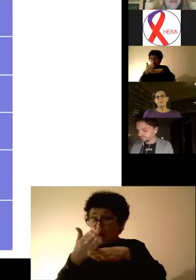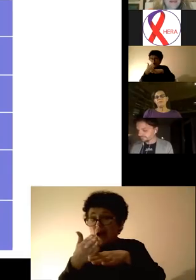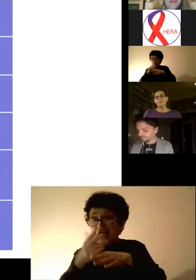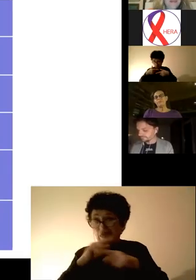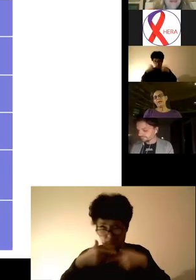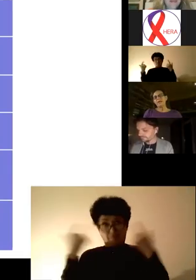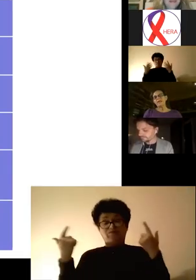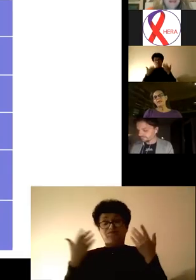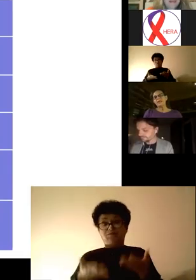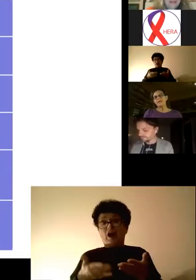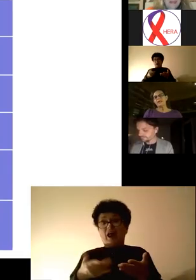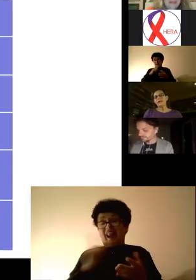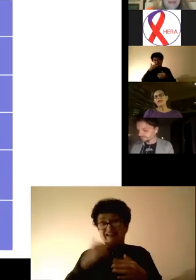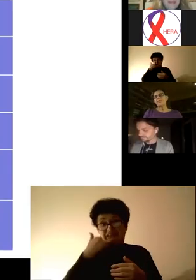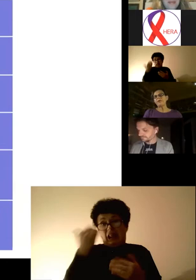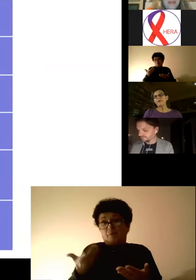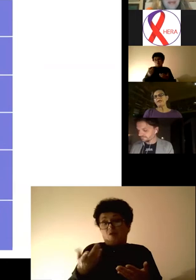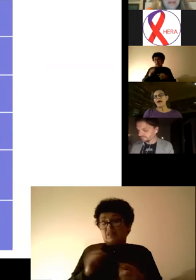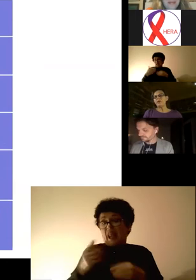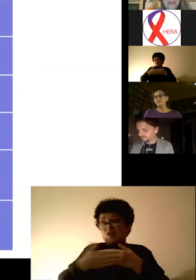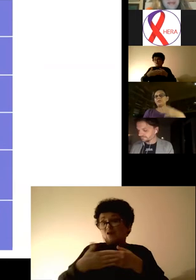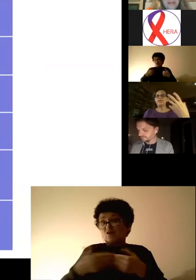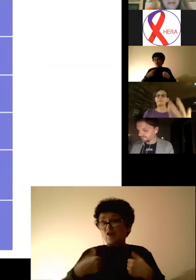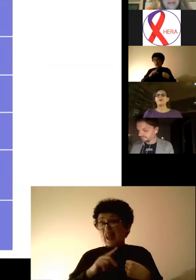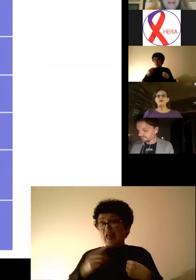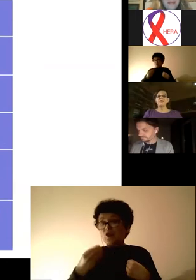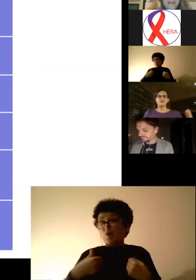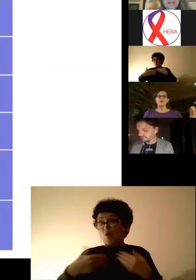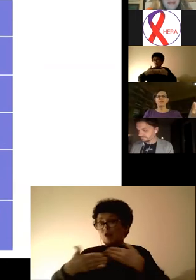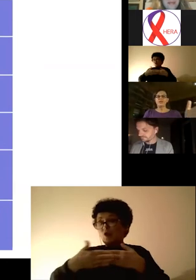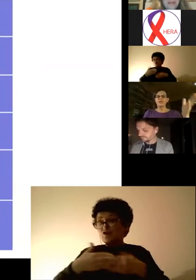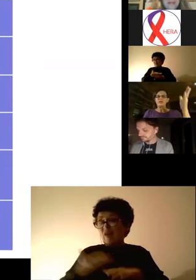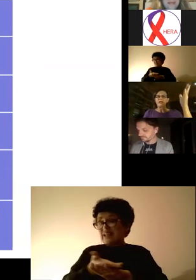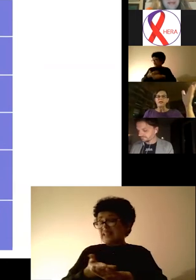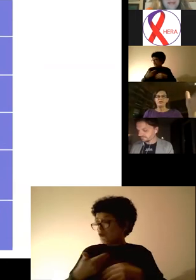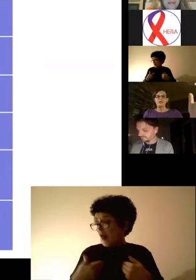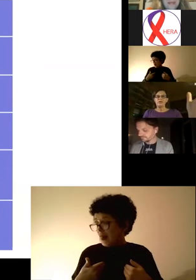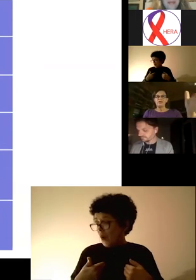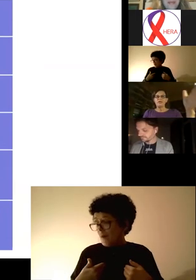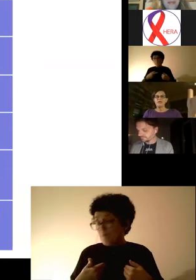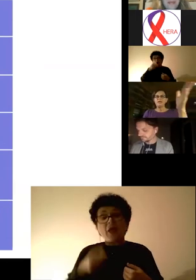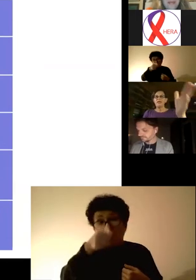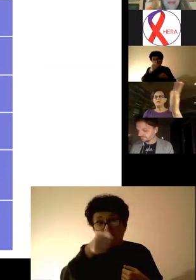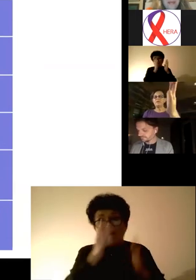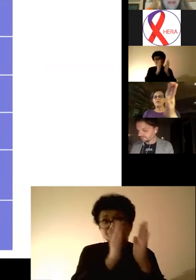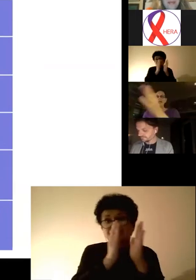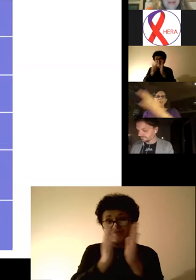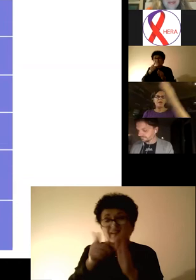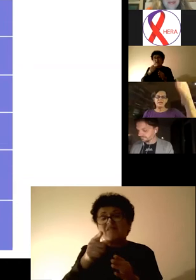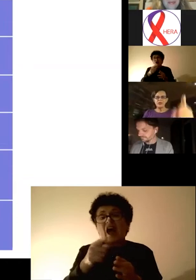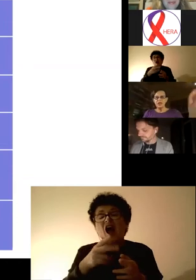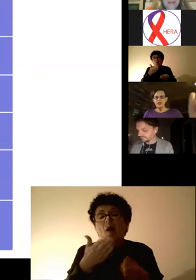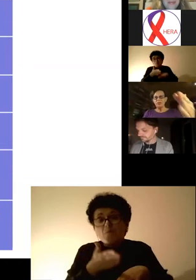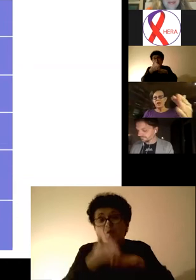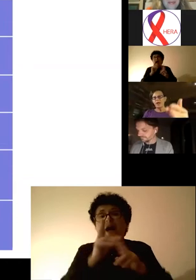And we have also made a sort of matrix in how to respond. So you see the green, the yellow, the red, and the black,